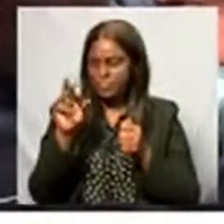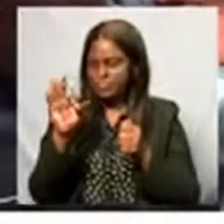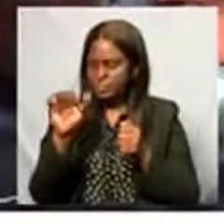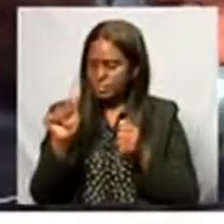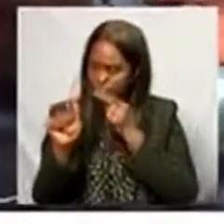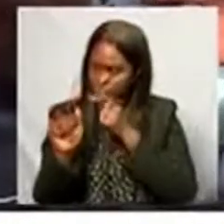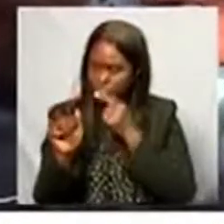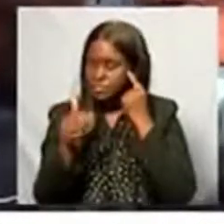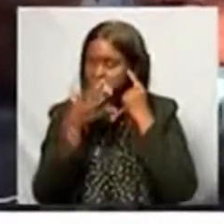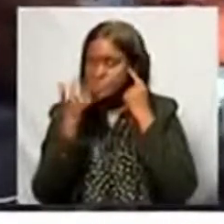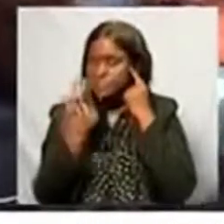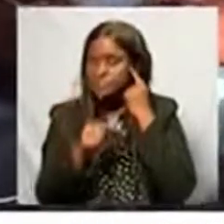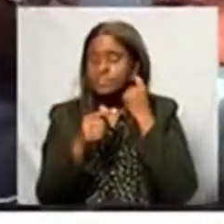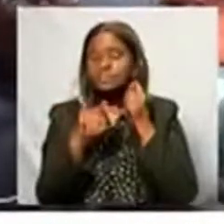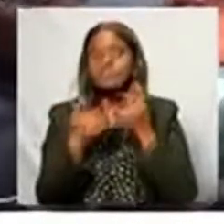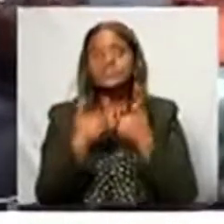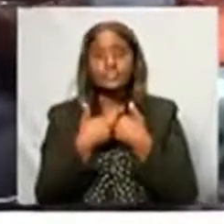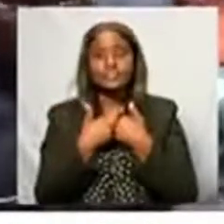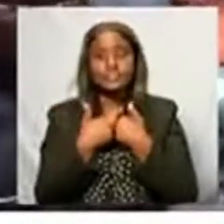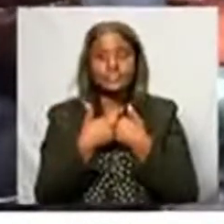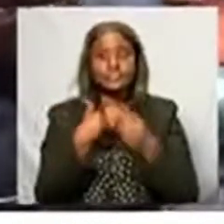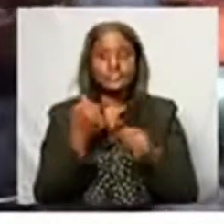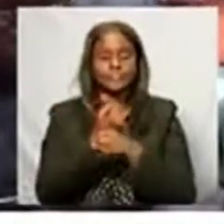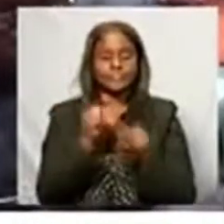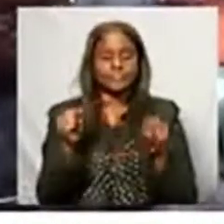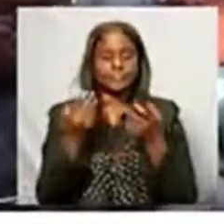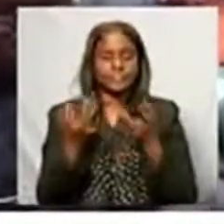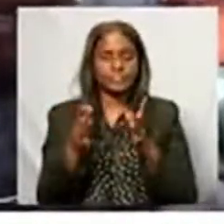NRFA should have actually